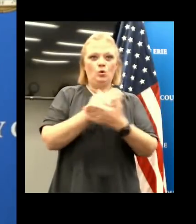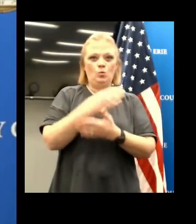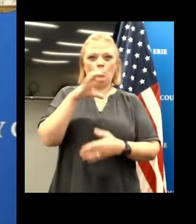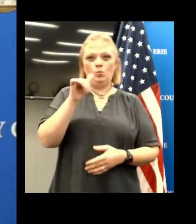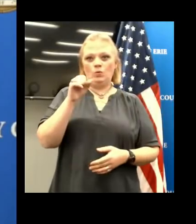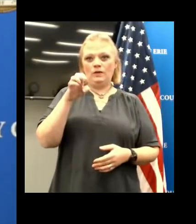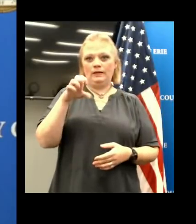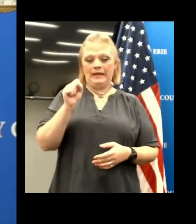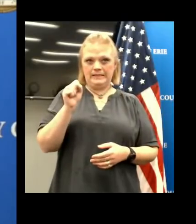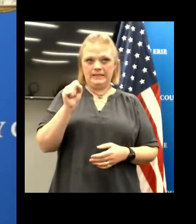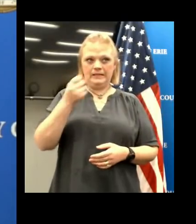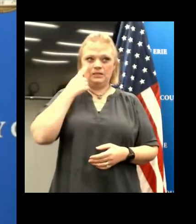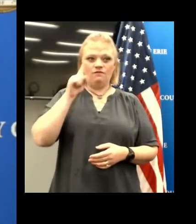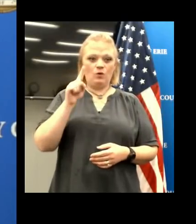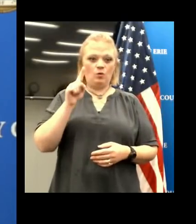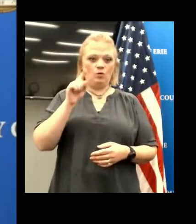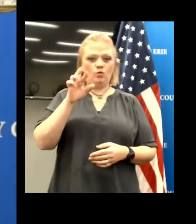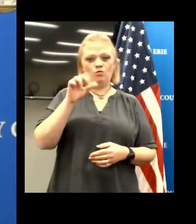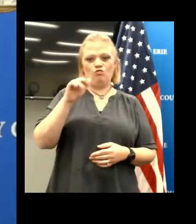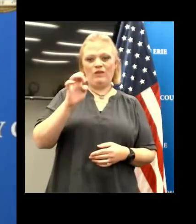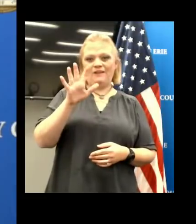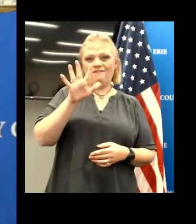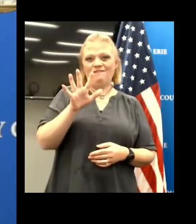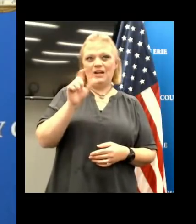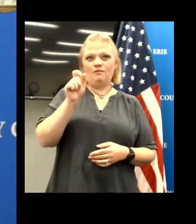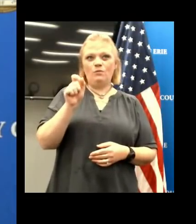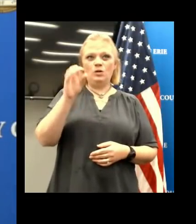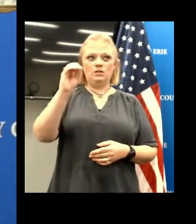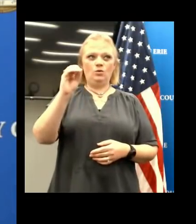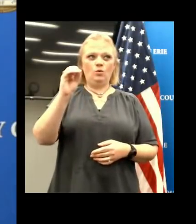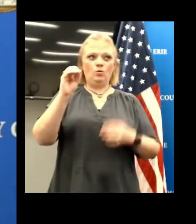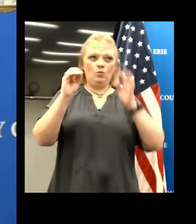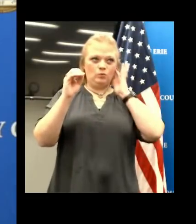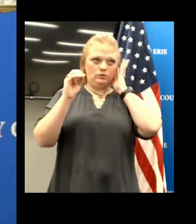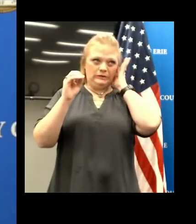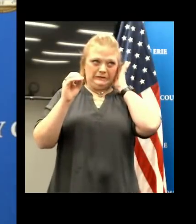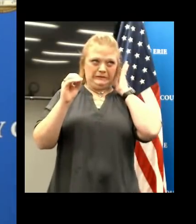cases, for a rate of 5.0.